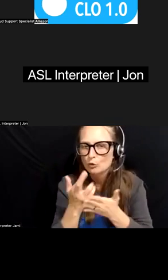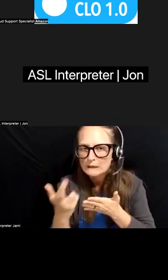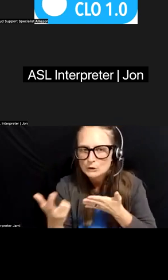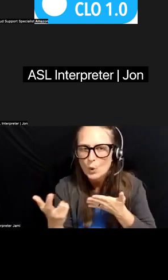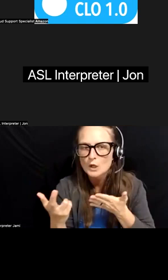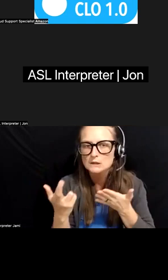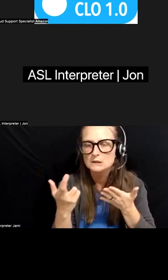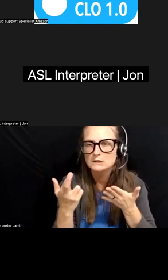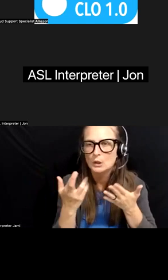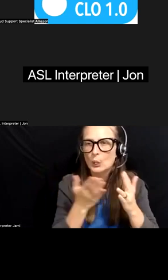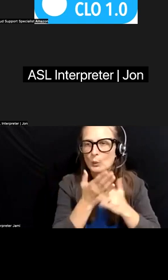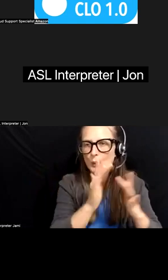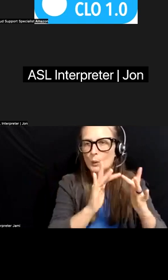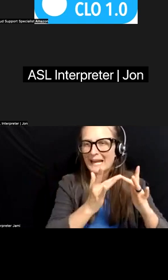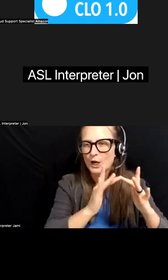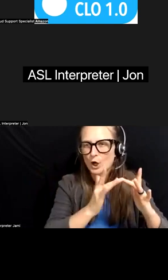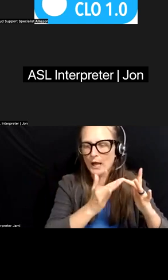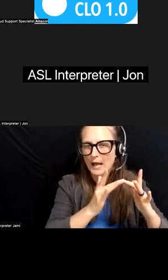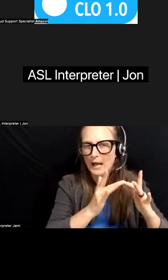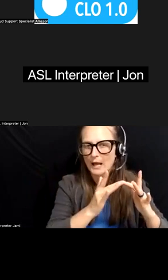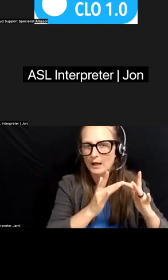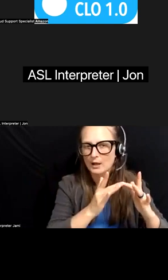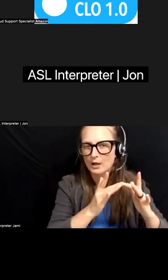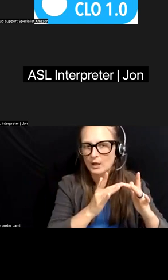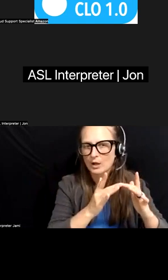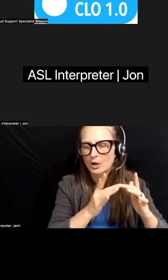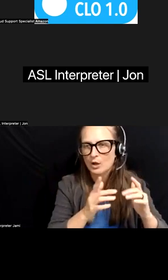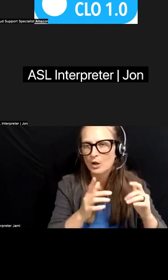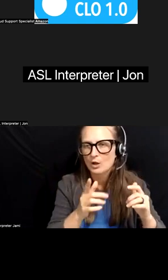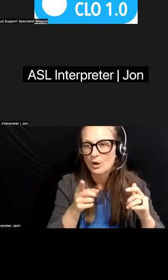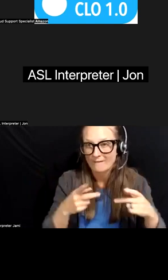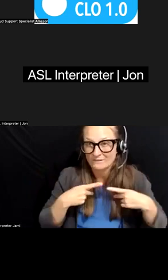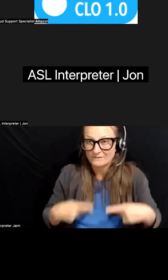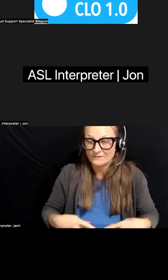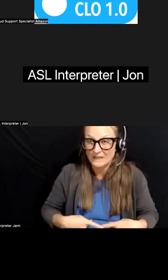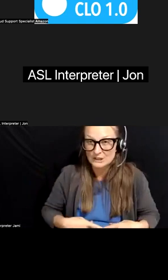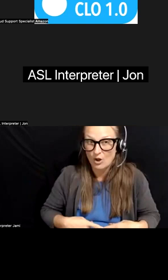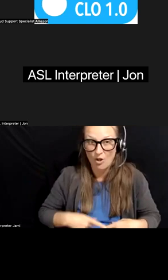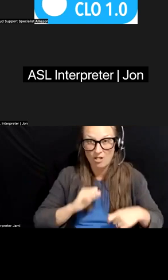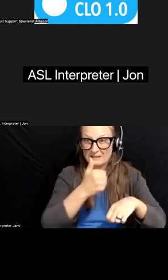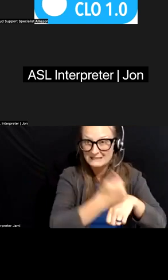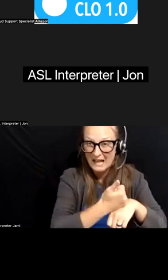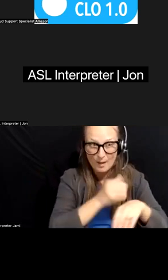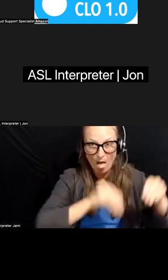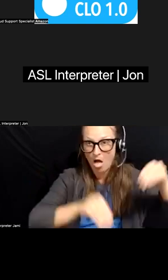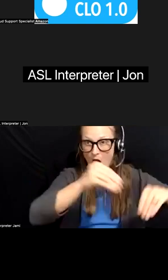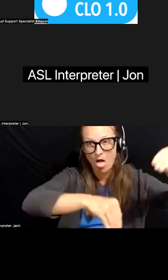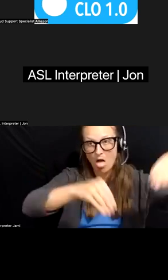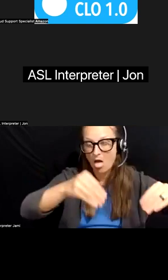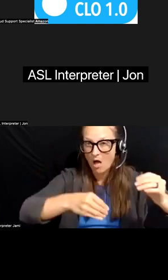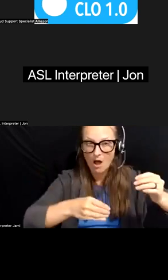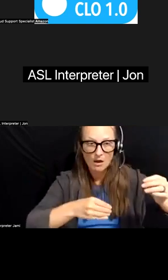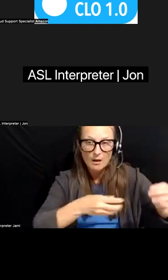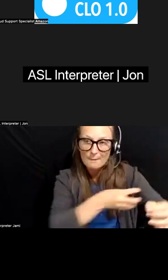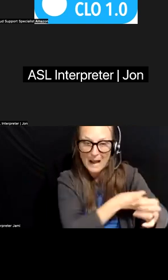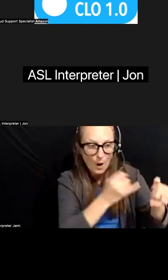over the internet, you're following a pay-to-go model. You don't have to do the physical setting up, powering